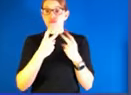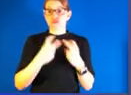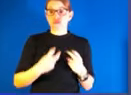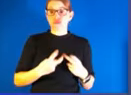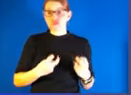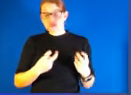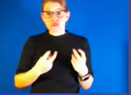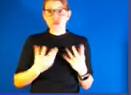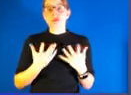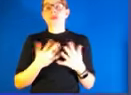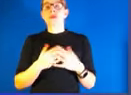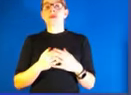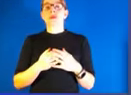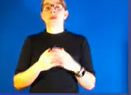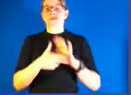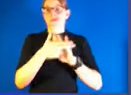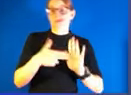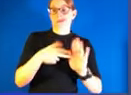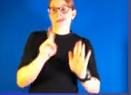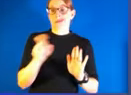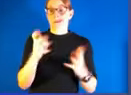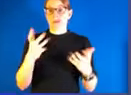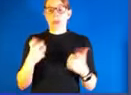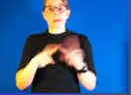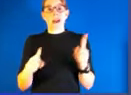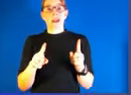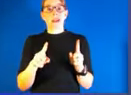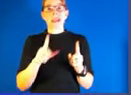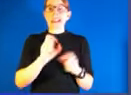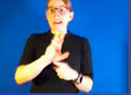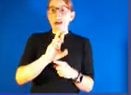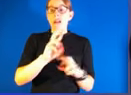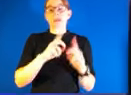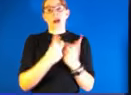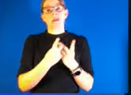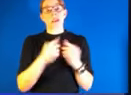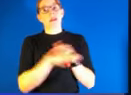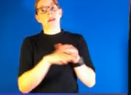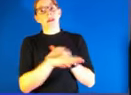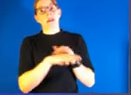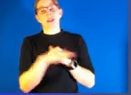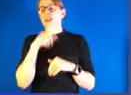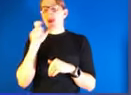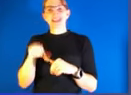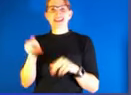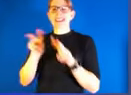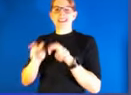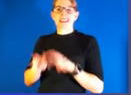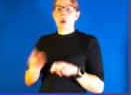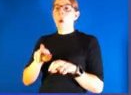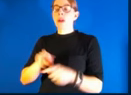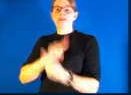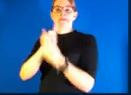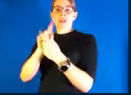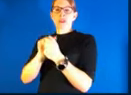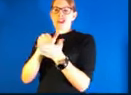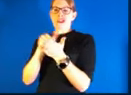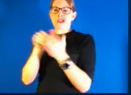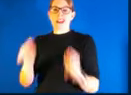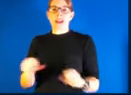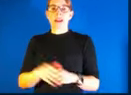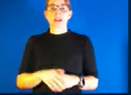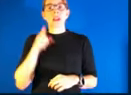just, it's flooding our emergency department with people that probably don't need to be getting checked out or could see their physician. Dr. Hawkinson, you had a